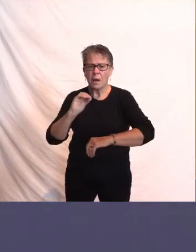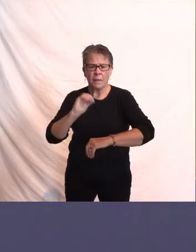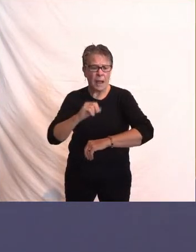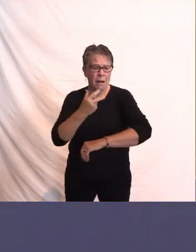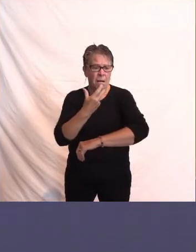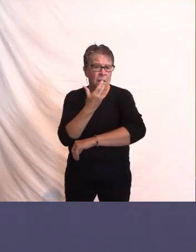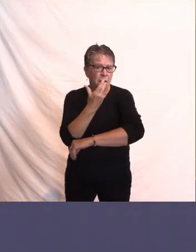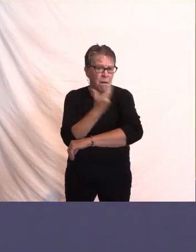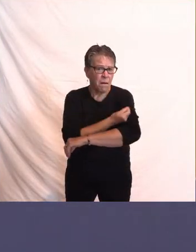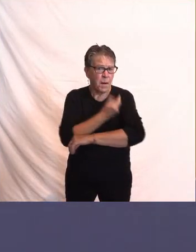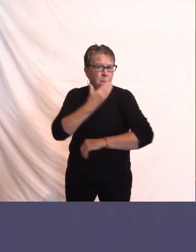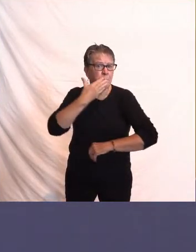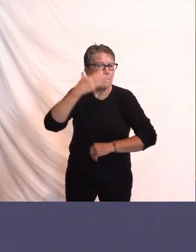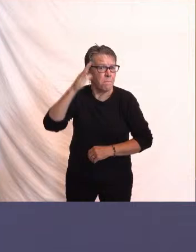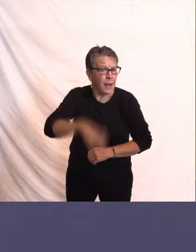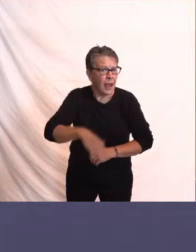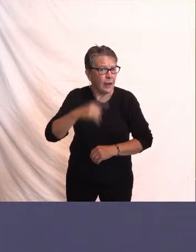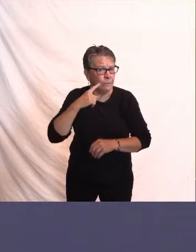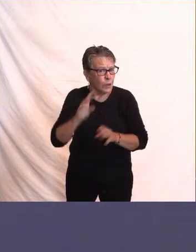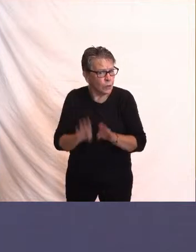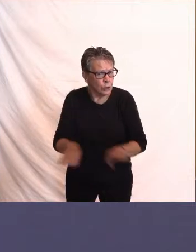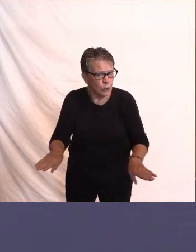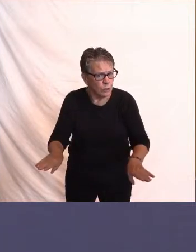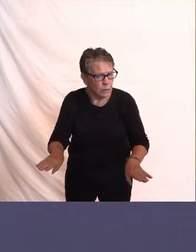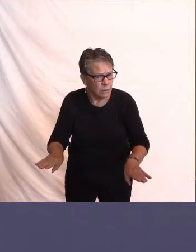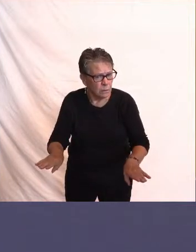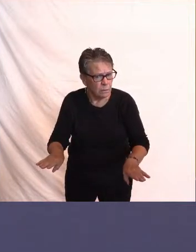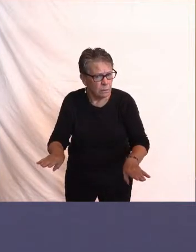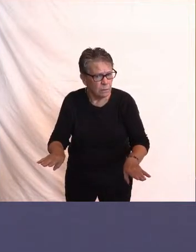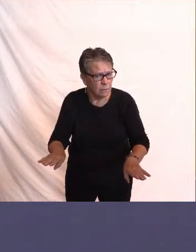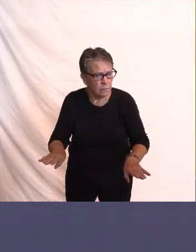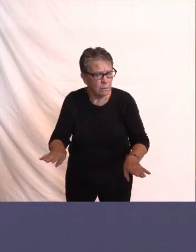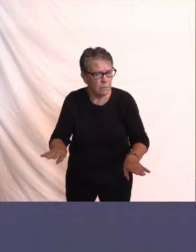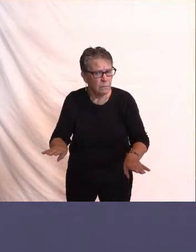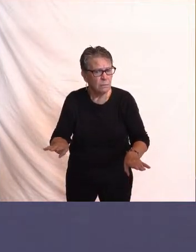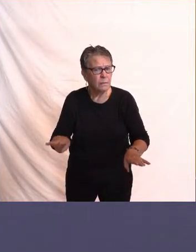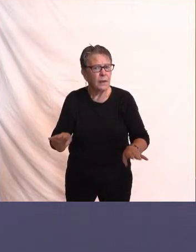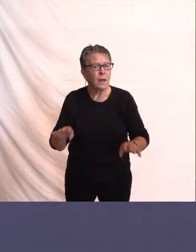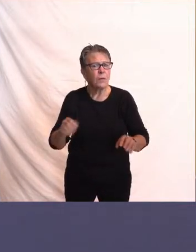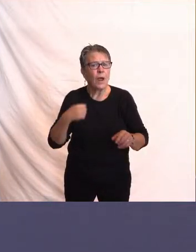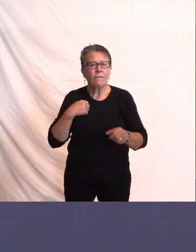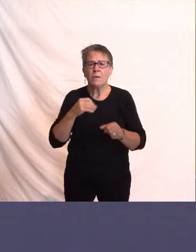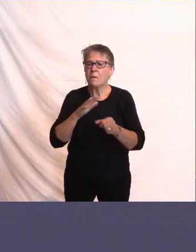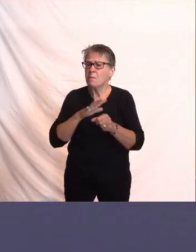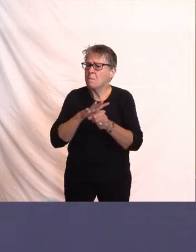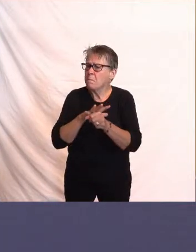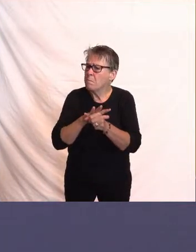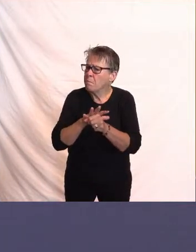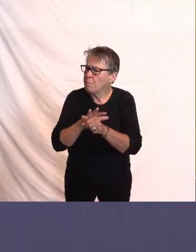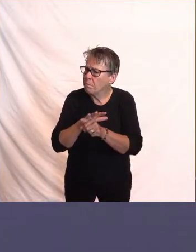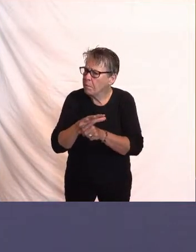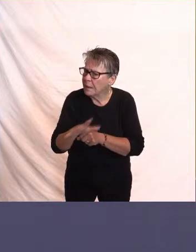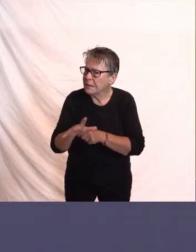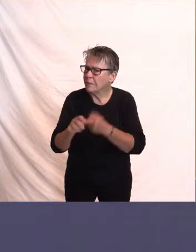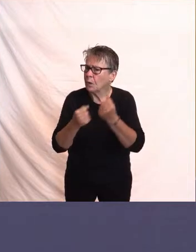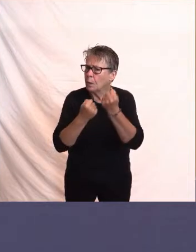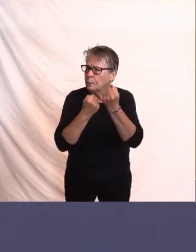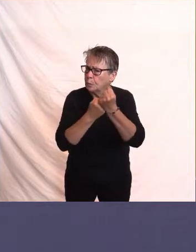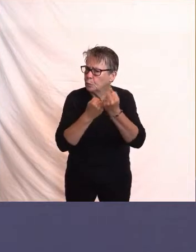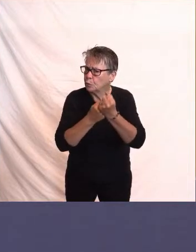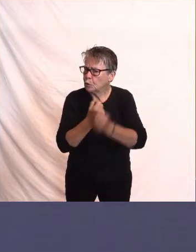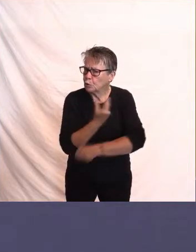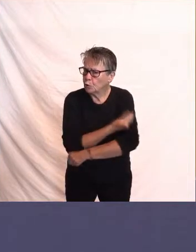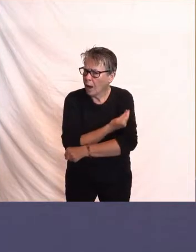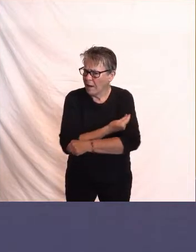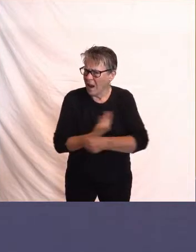Secondly, it's fair to say we have more supply than we have demand for boosters. And folks, just